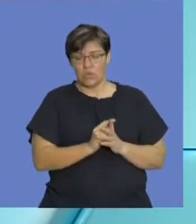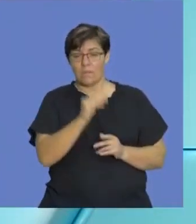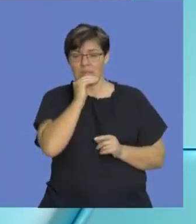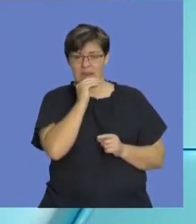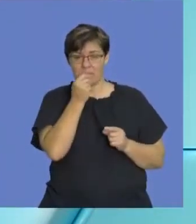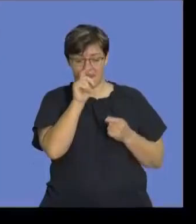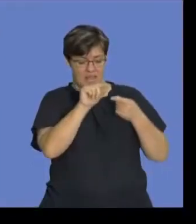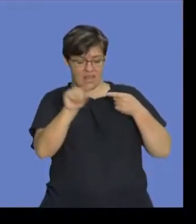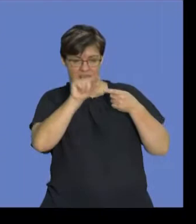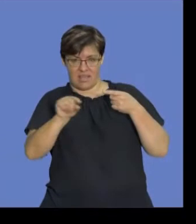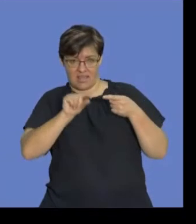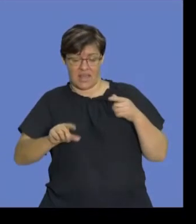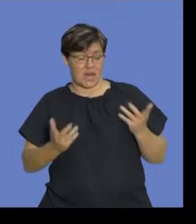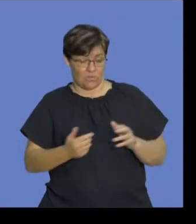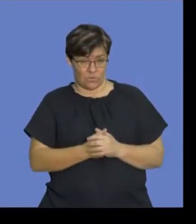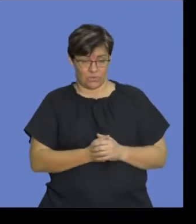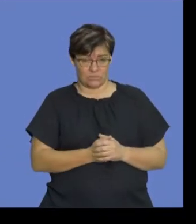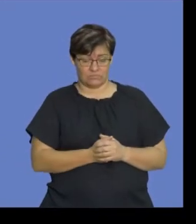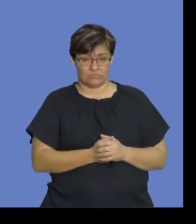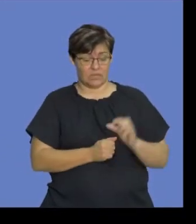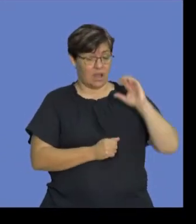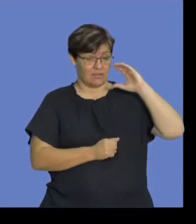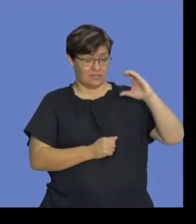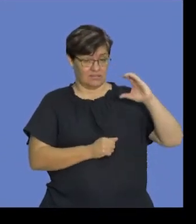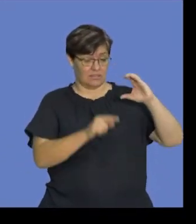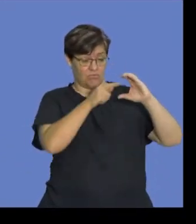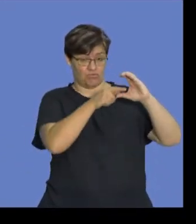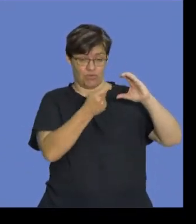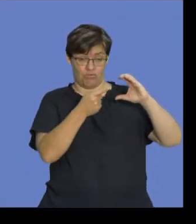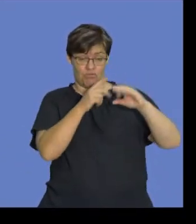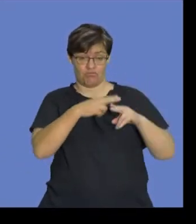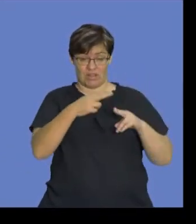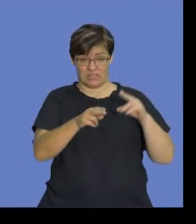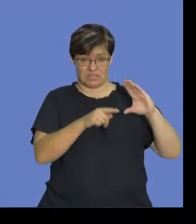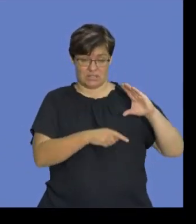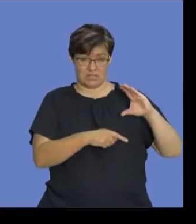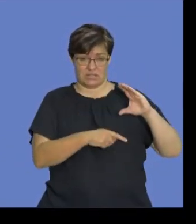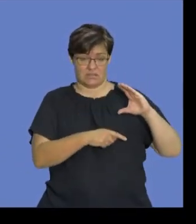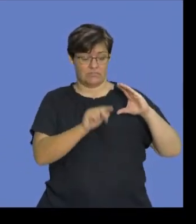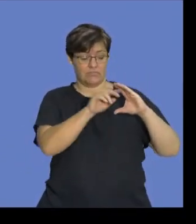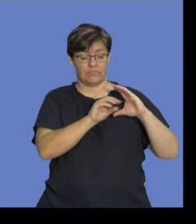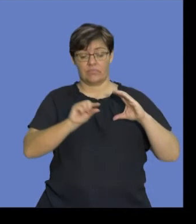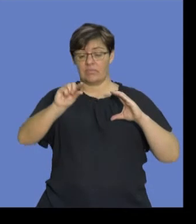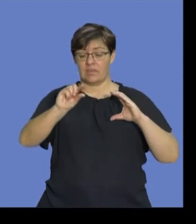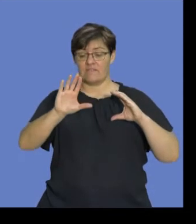rental. Okay, this rental now, if you are told that 50 was for the factory,